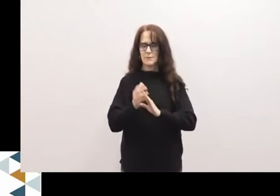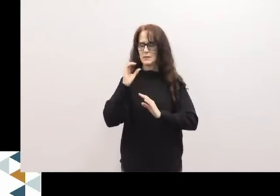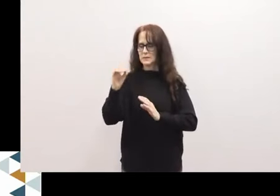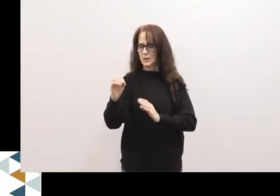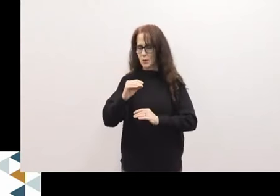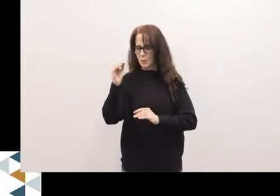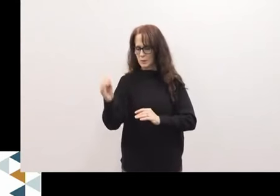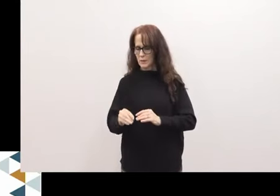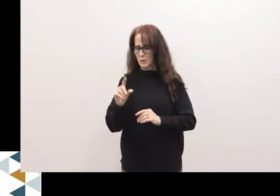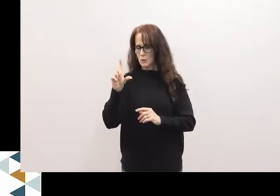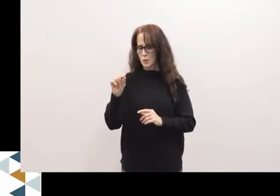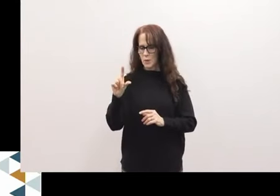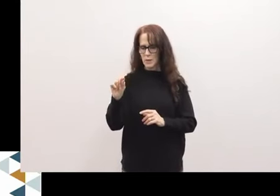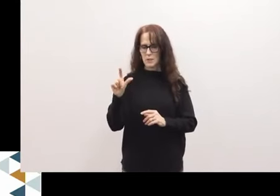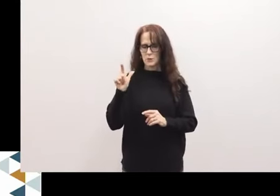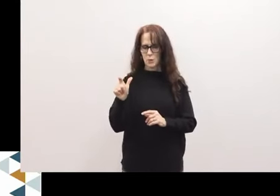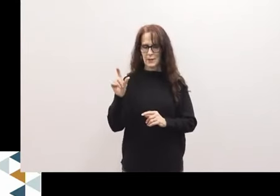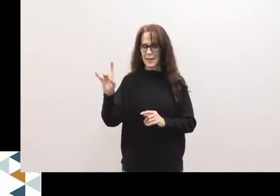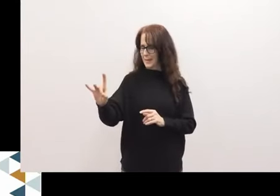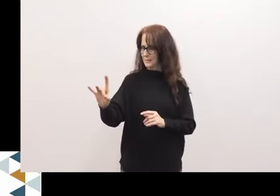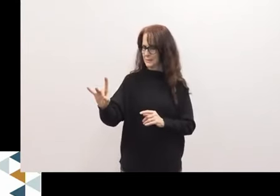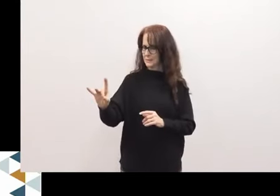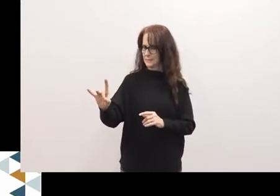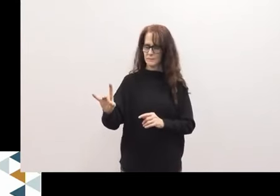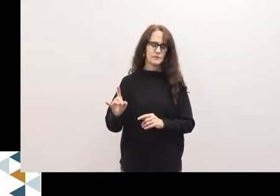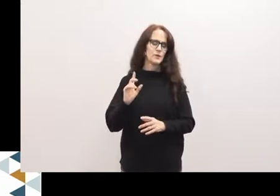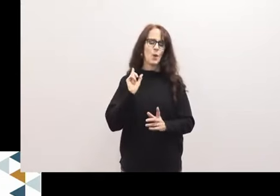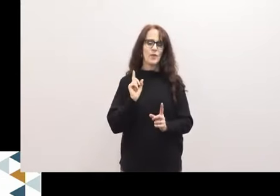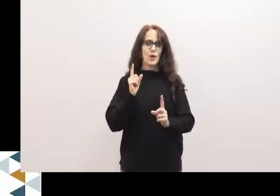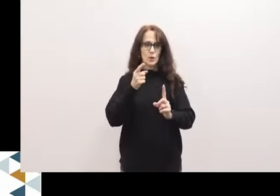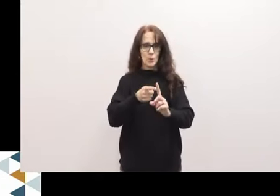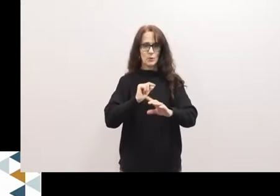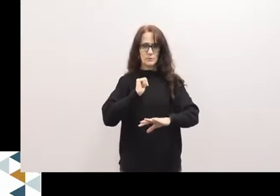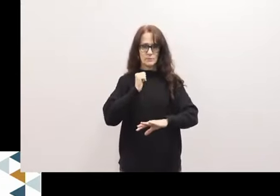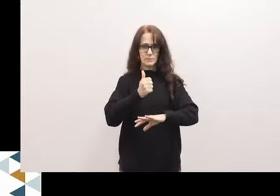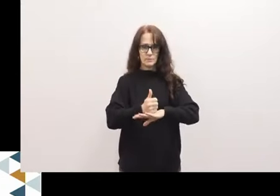2028. So the interim goals have been set and will be monitored during